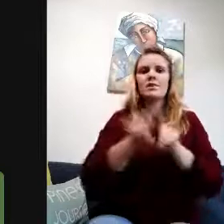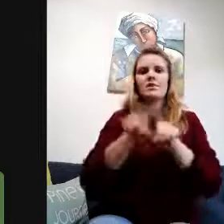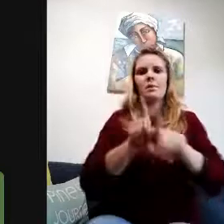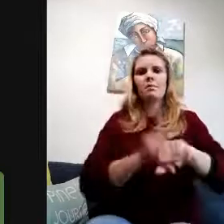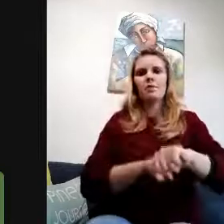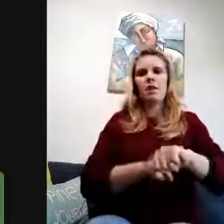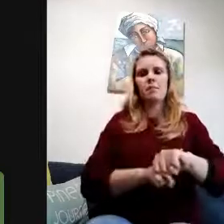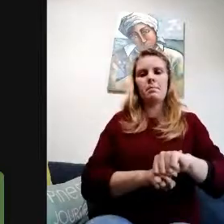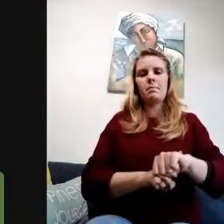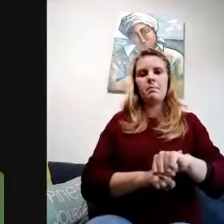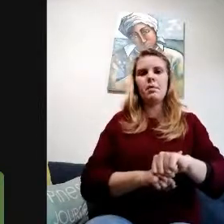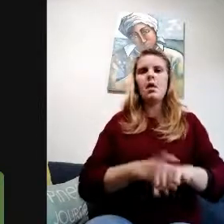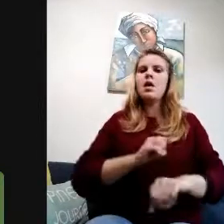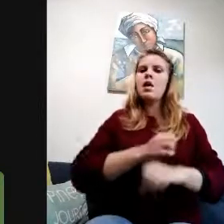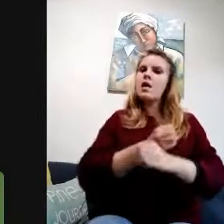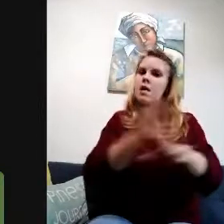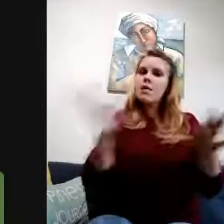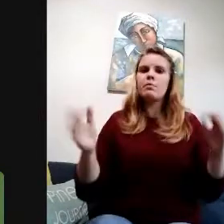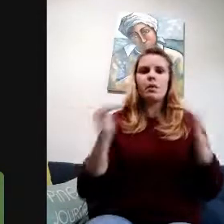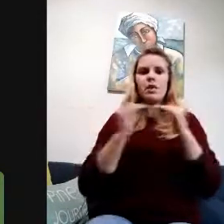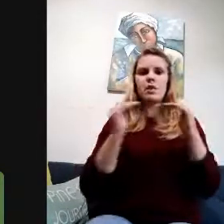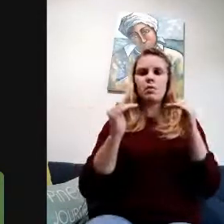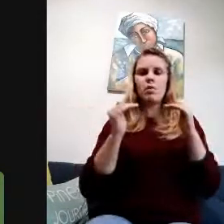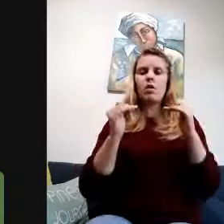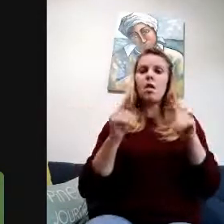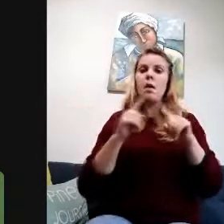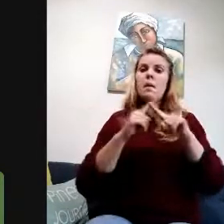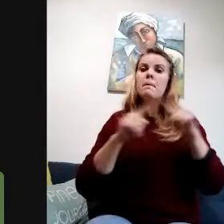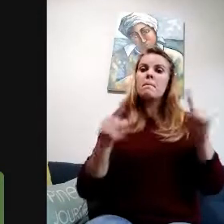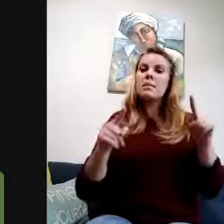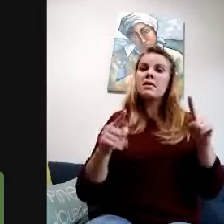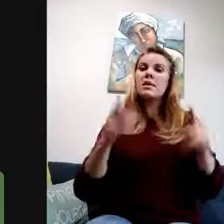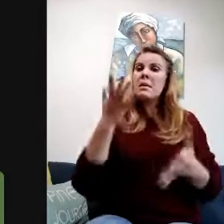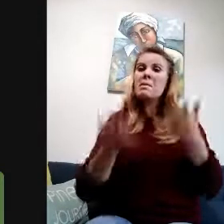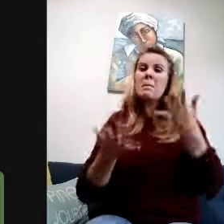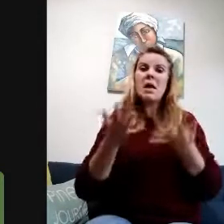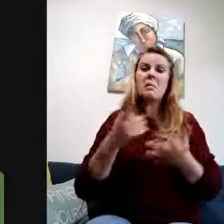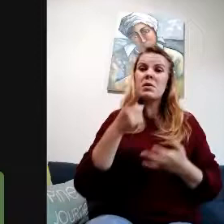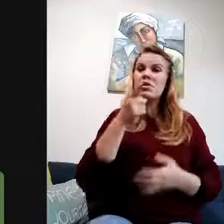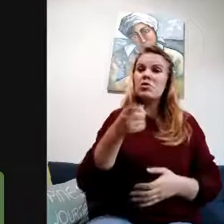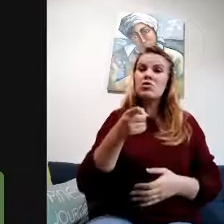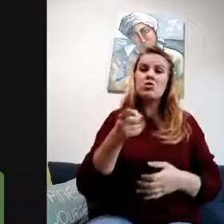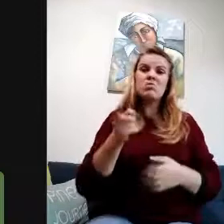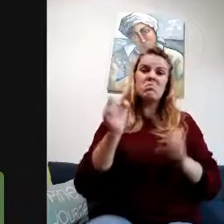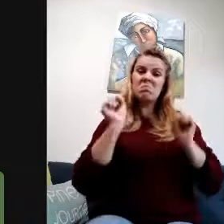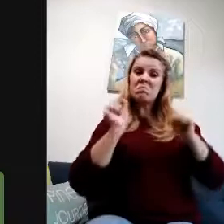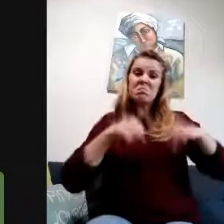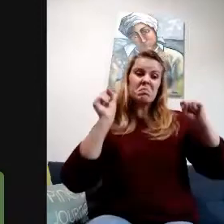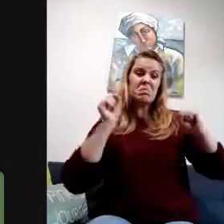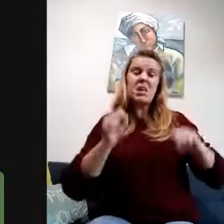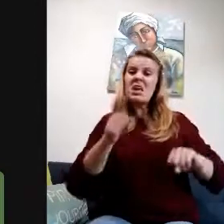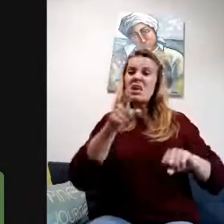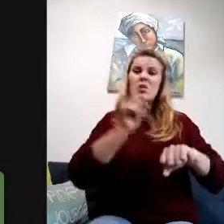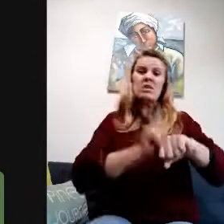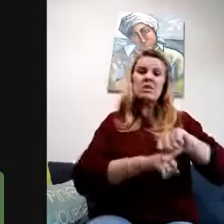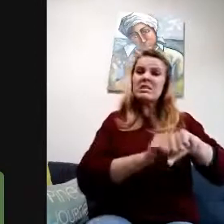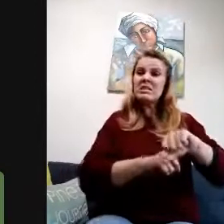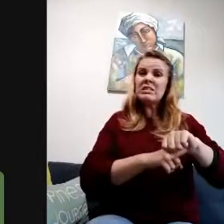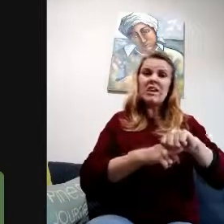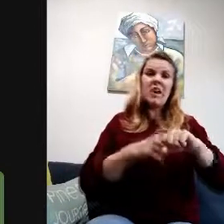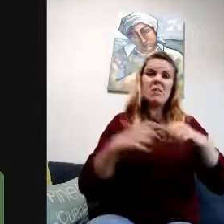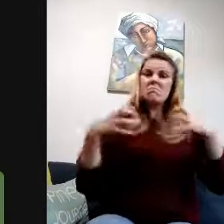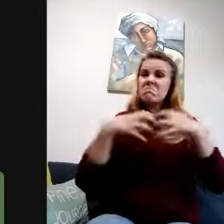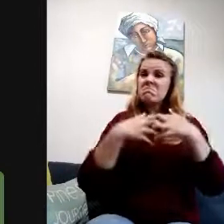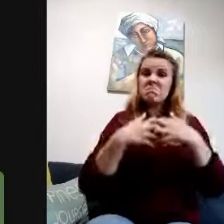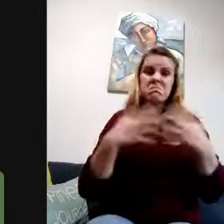equity when it comes to that. But if you are not adhering to that and you are not sticking to the times allocated,